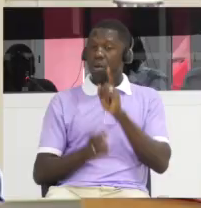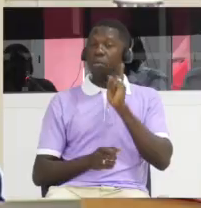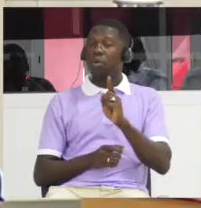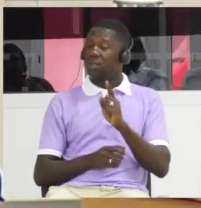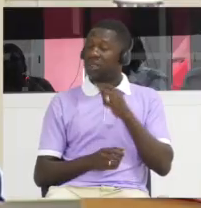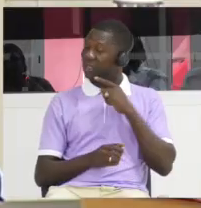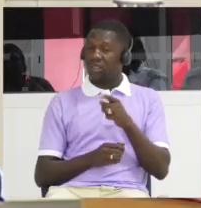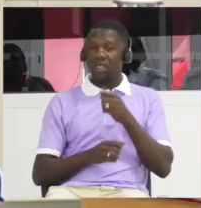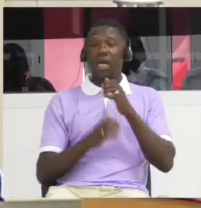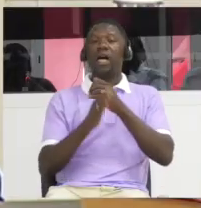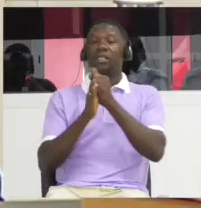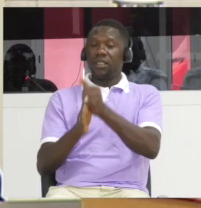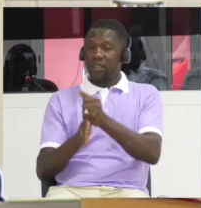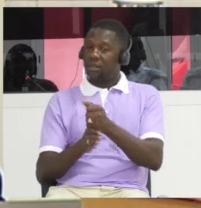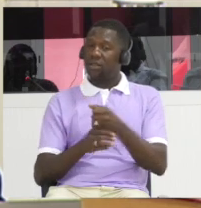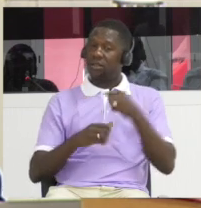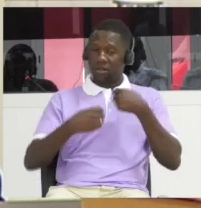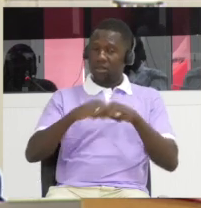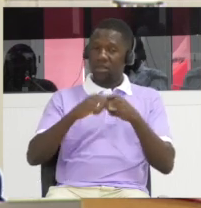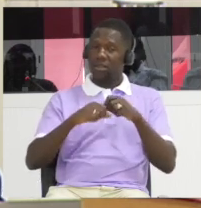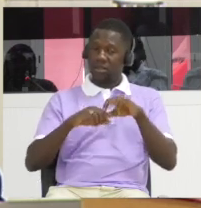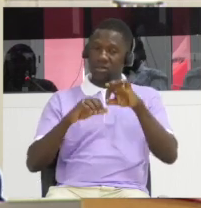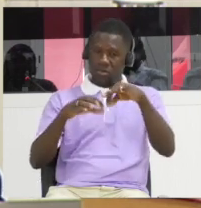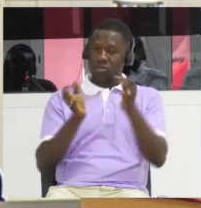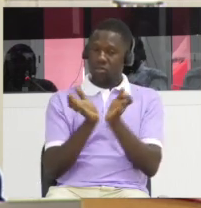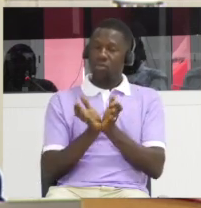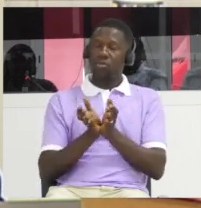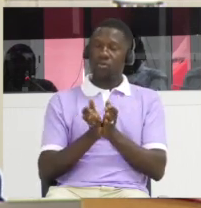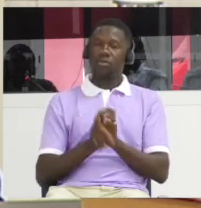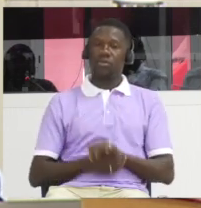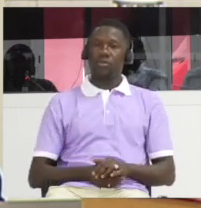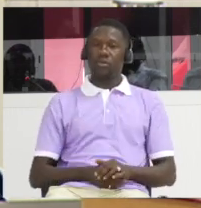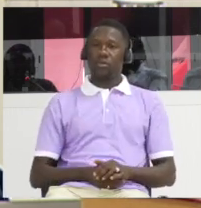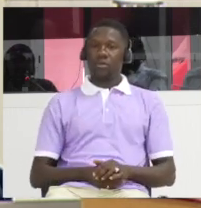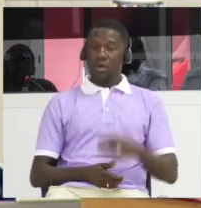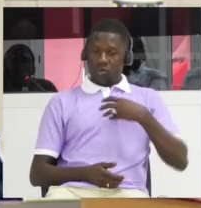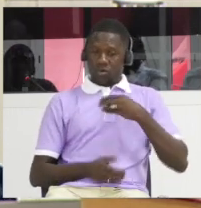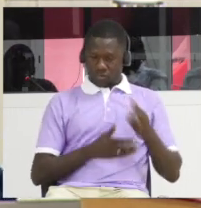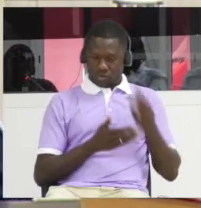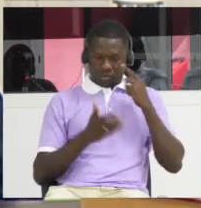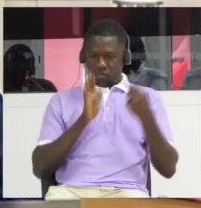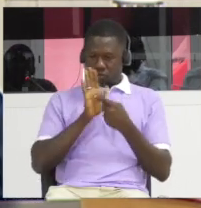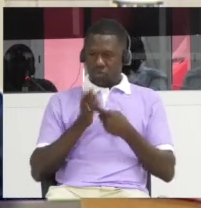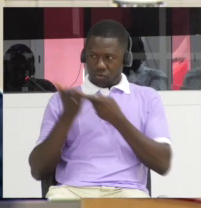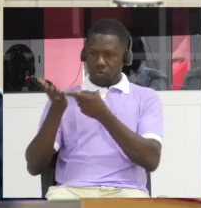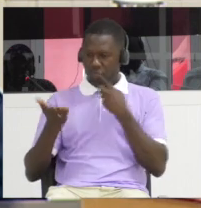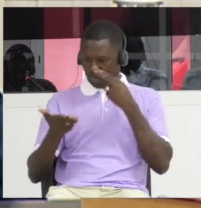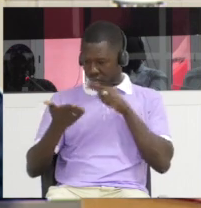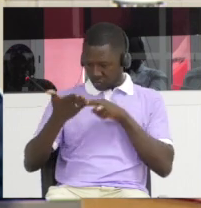would send that to you to take a look at. I have highlighted some areas for you to look at.